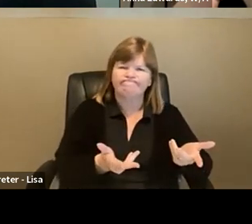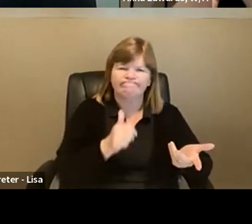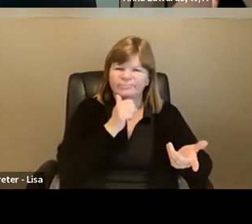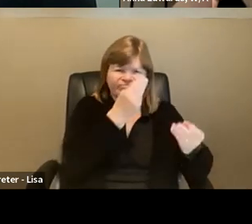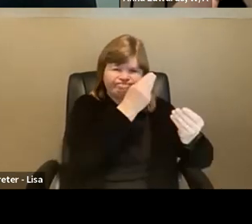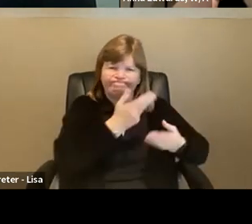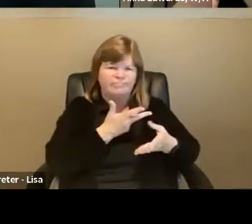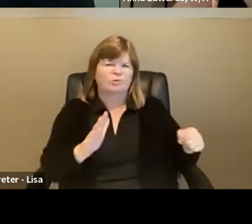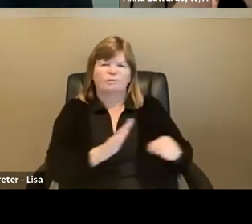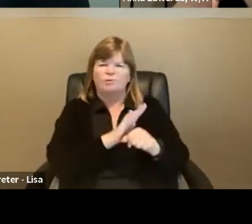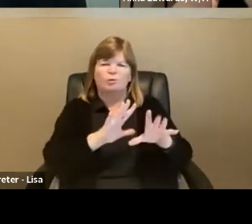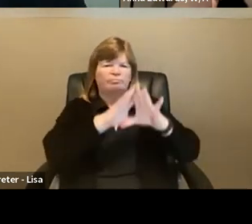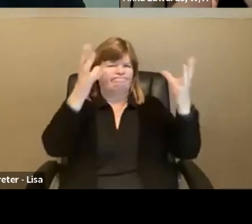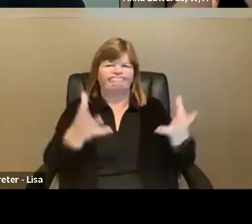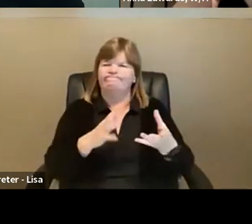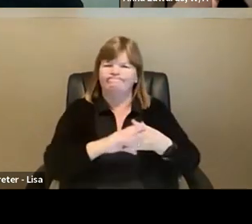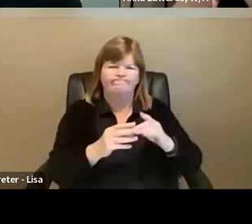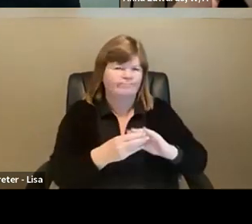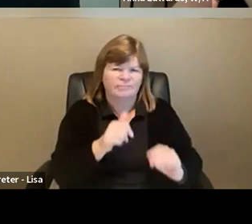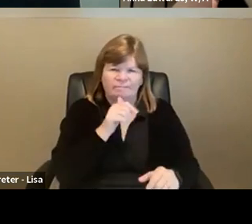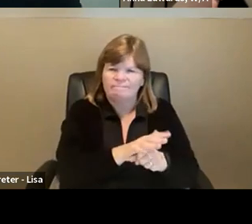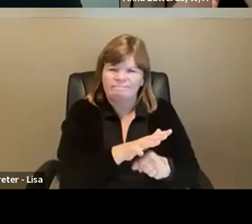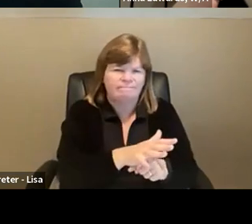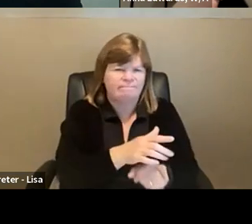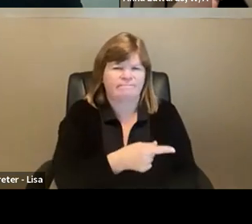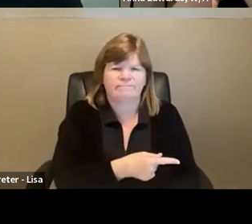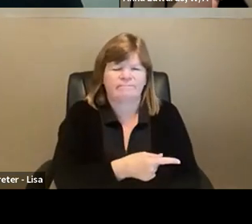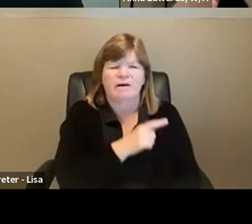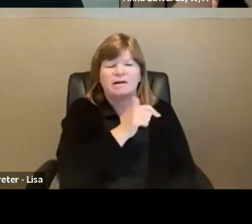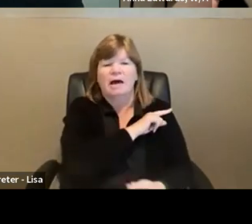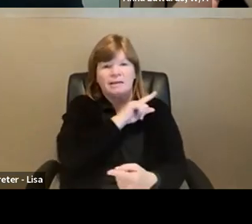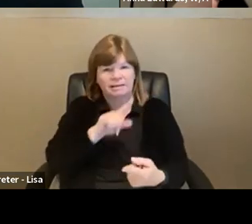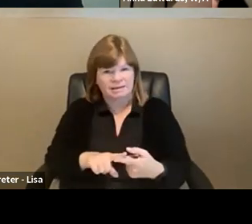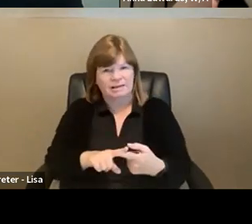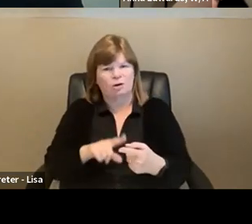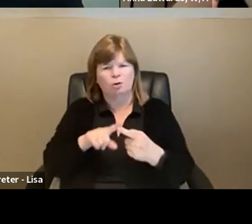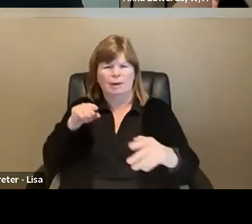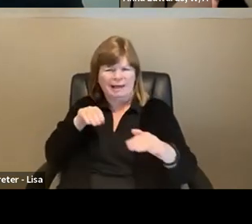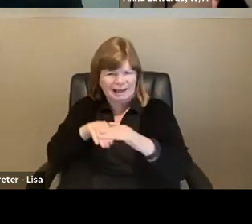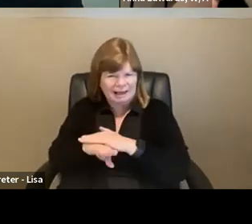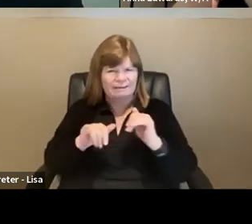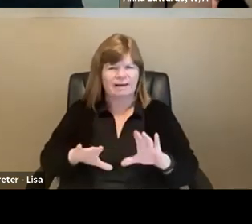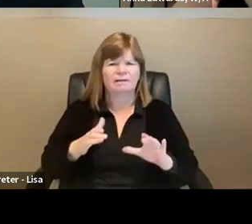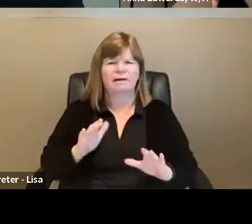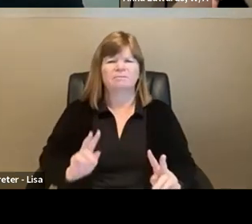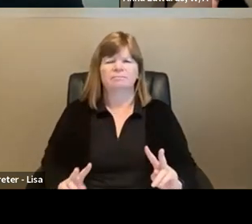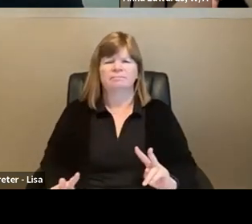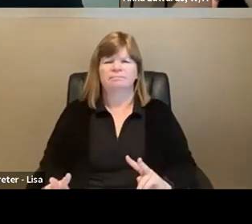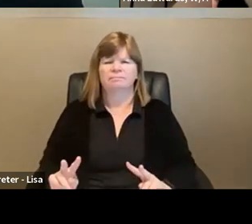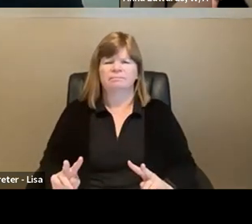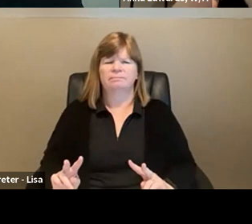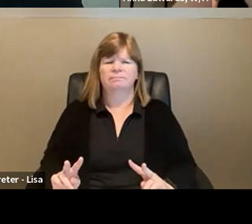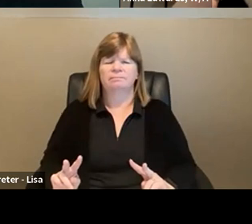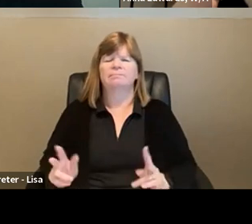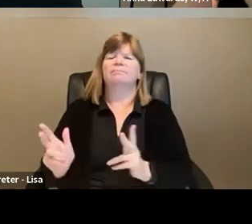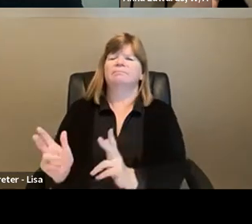whole story. It's really not until you go into that classroom and have a